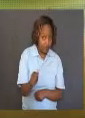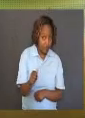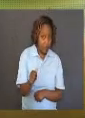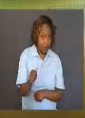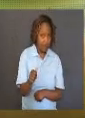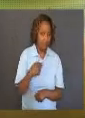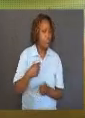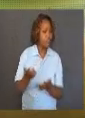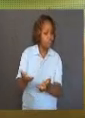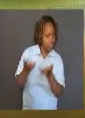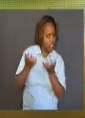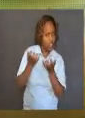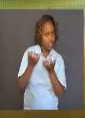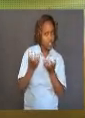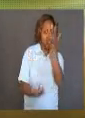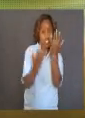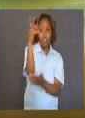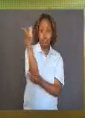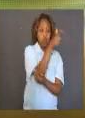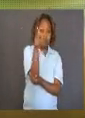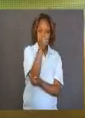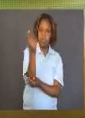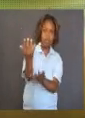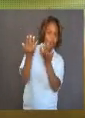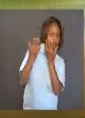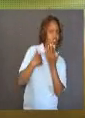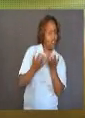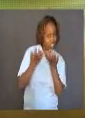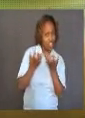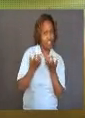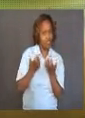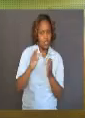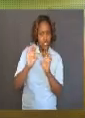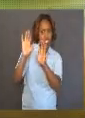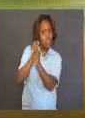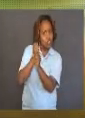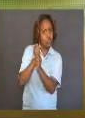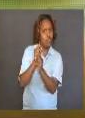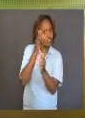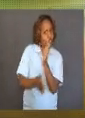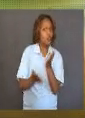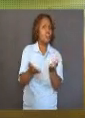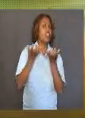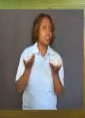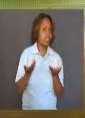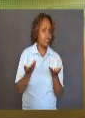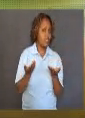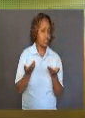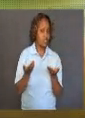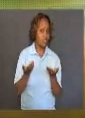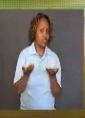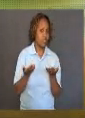We need fire brigade workers to do their work. They must not